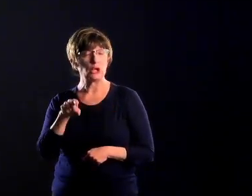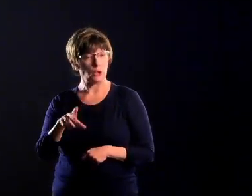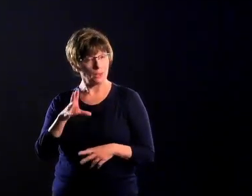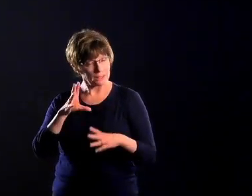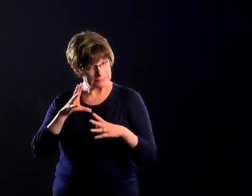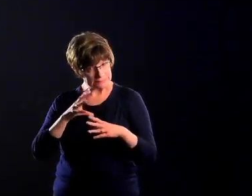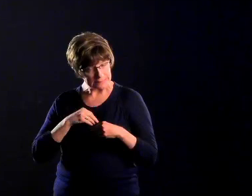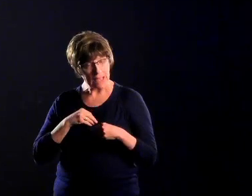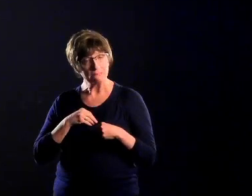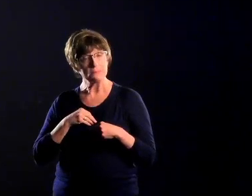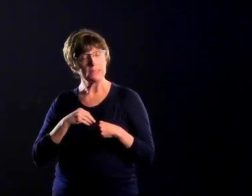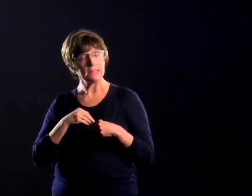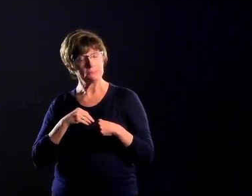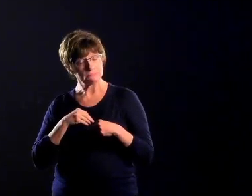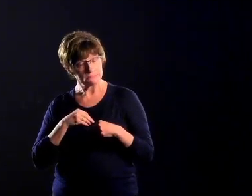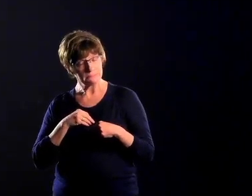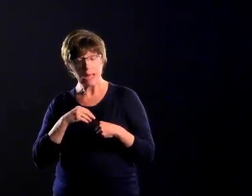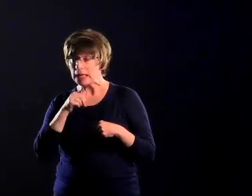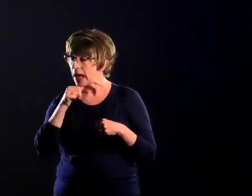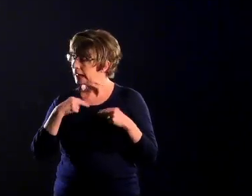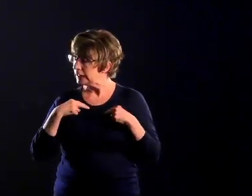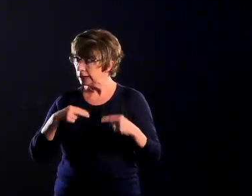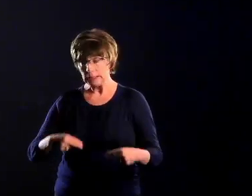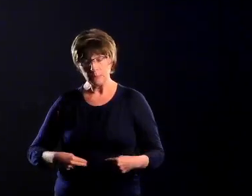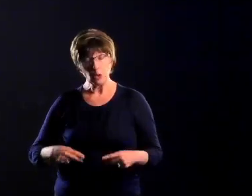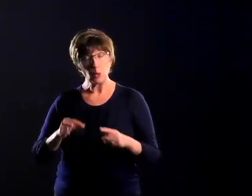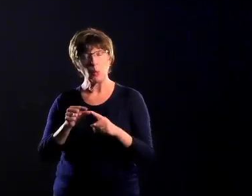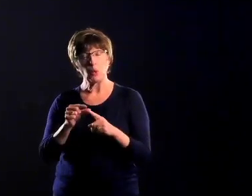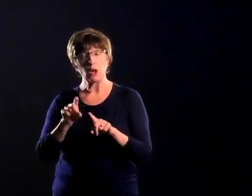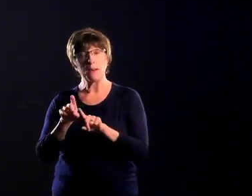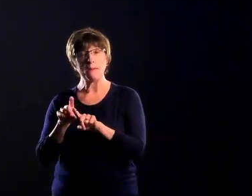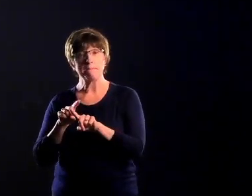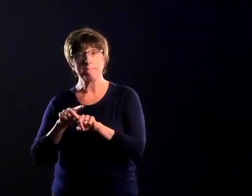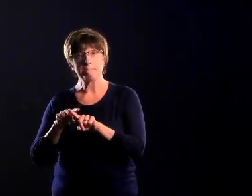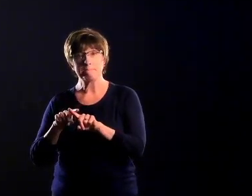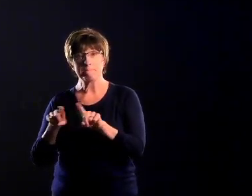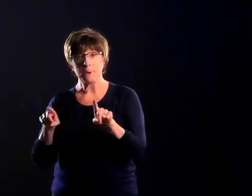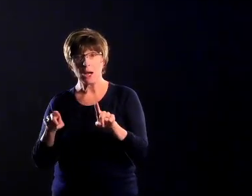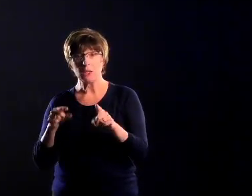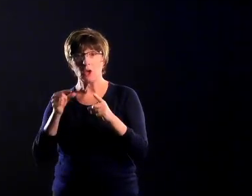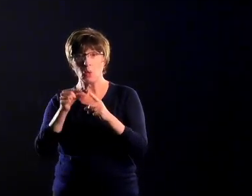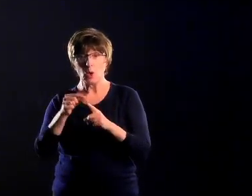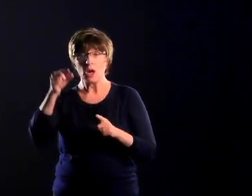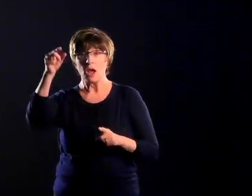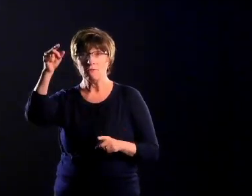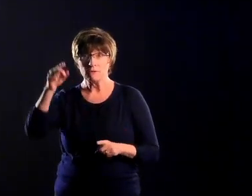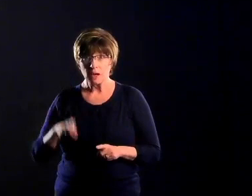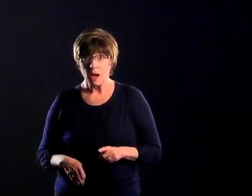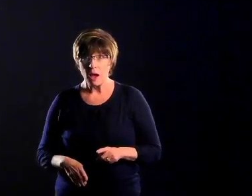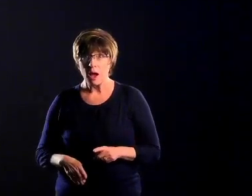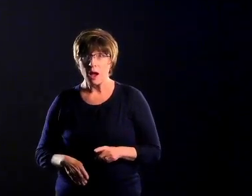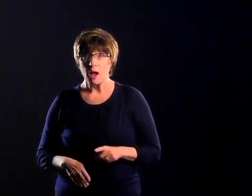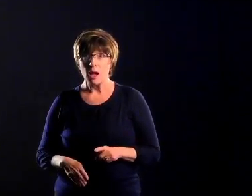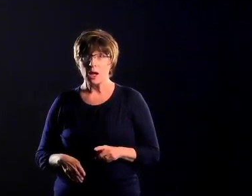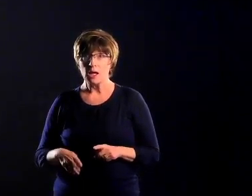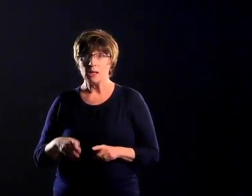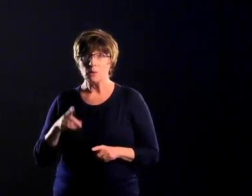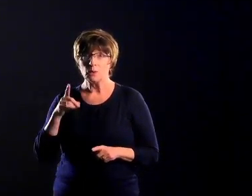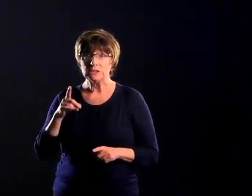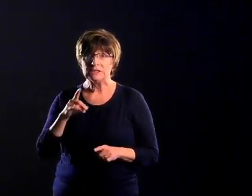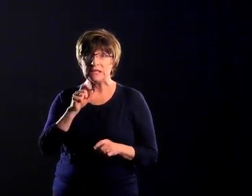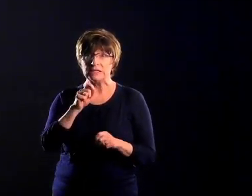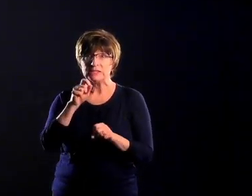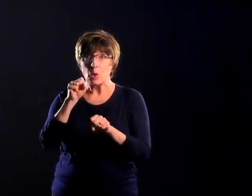accepted it not as a human word, but as it actually is the word of God, which is indeed at work in you